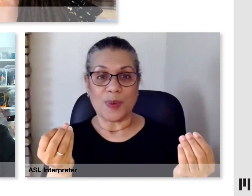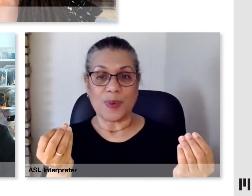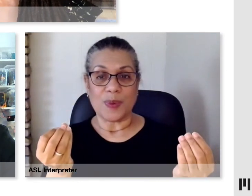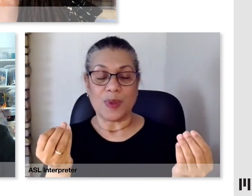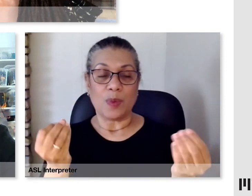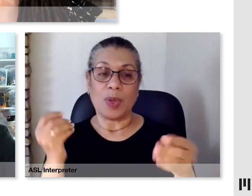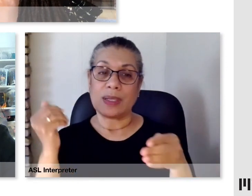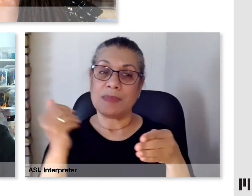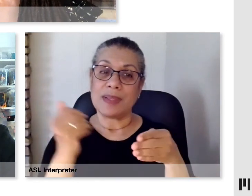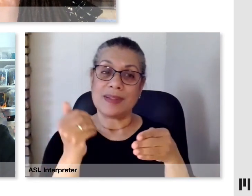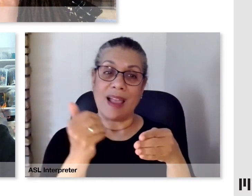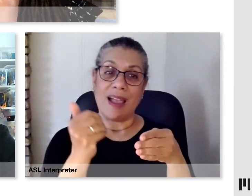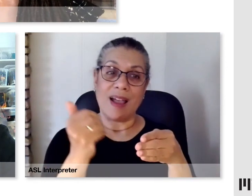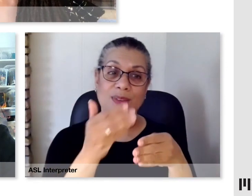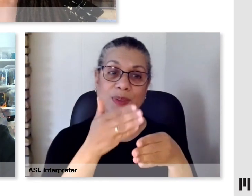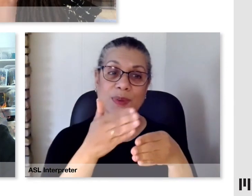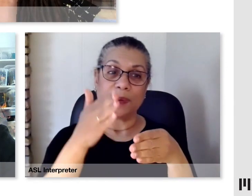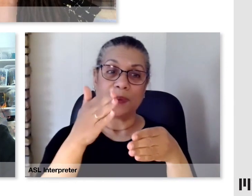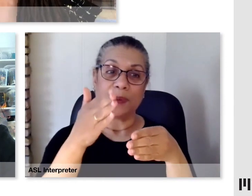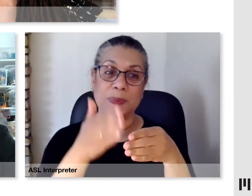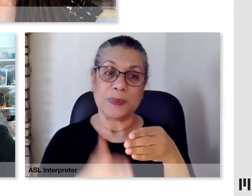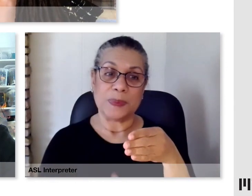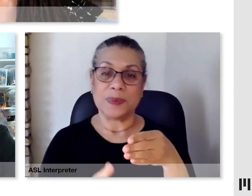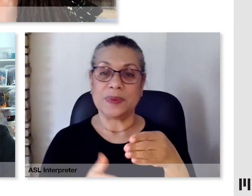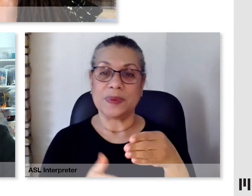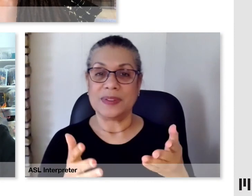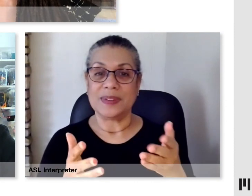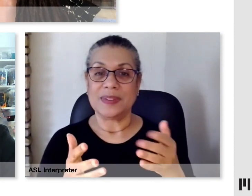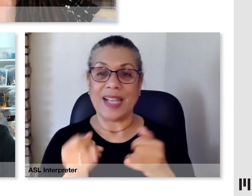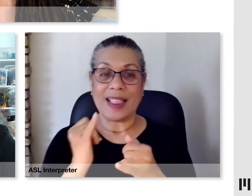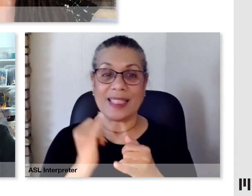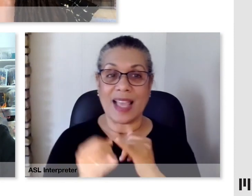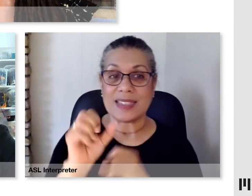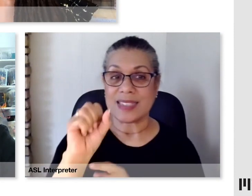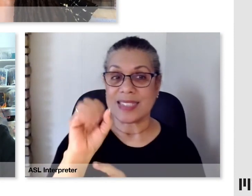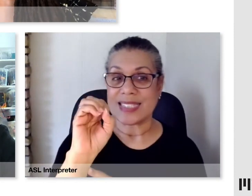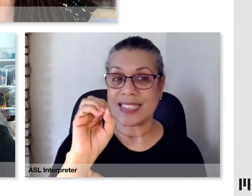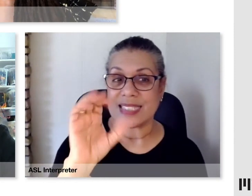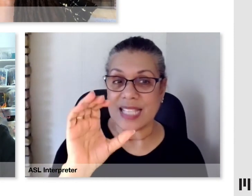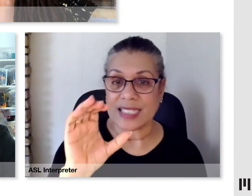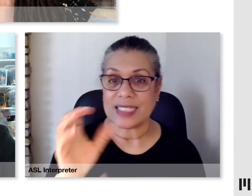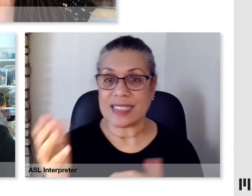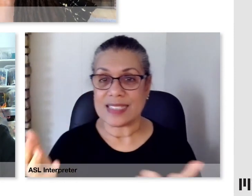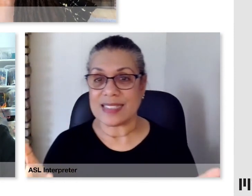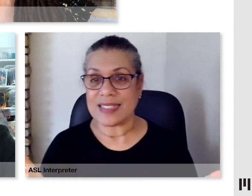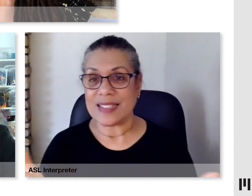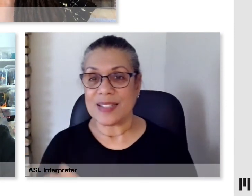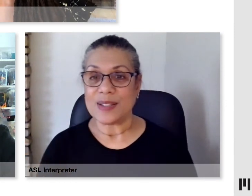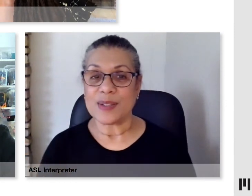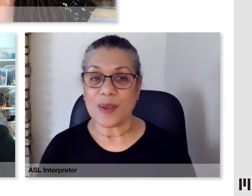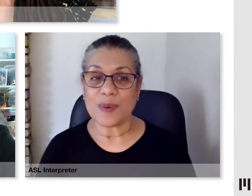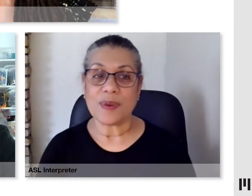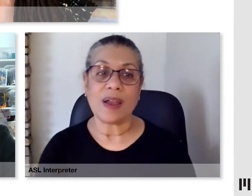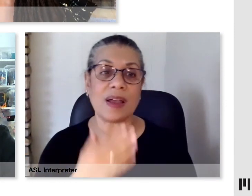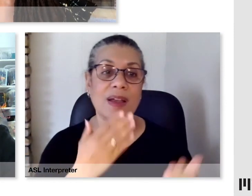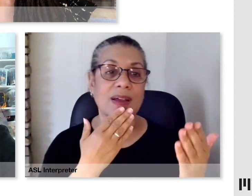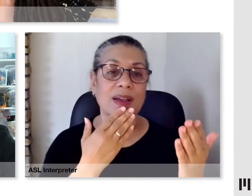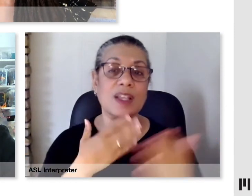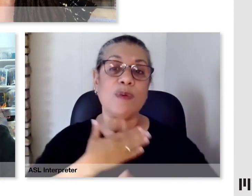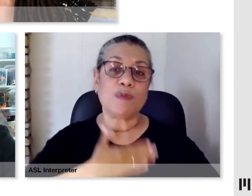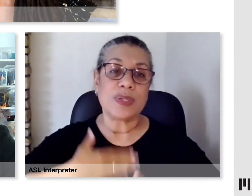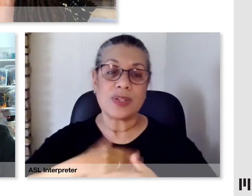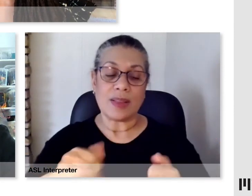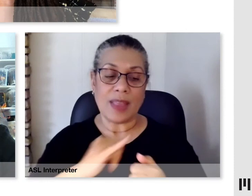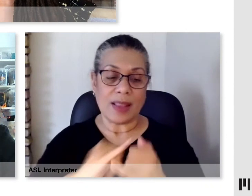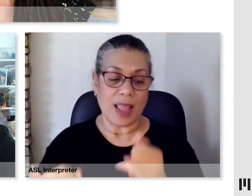down to just our last seconds here. You know, so I appreciated that final remark